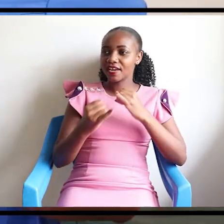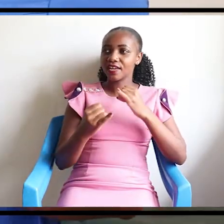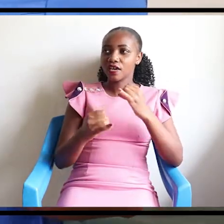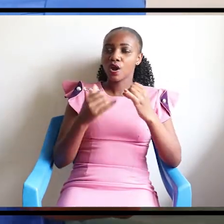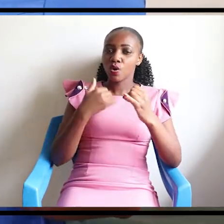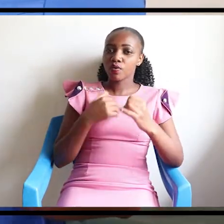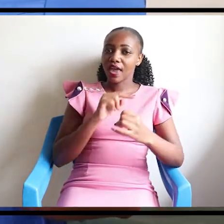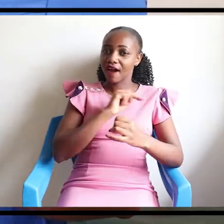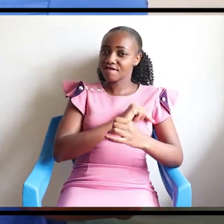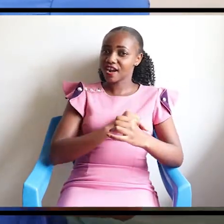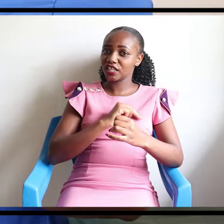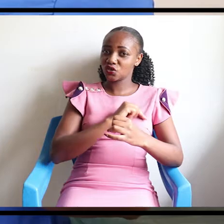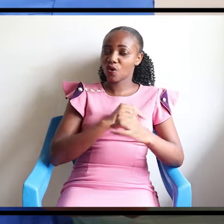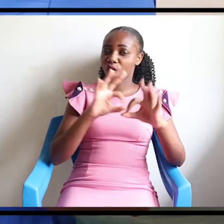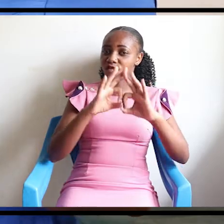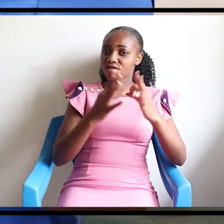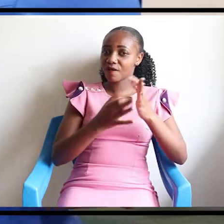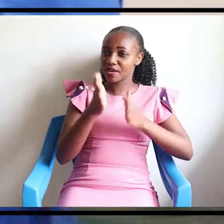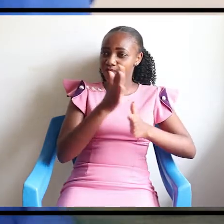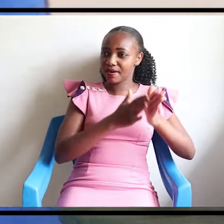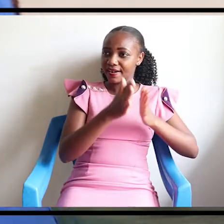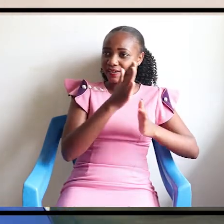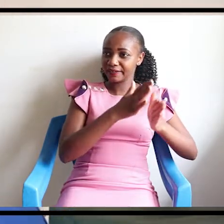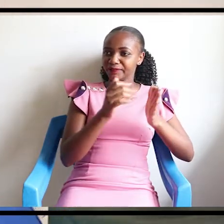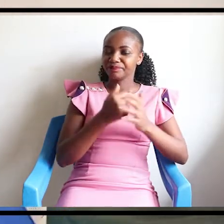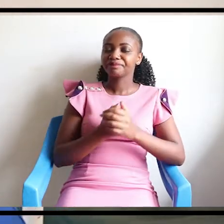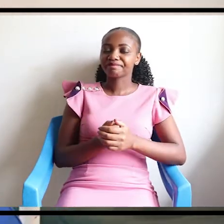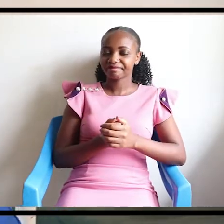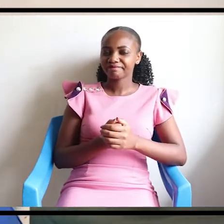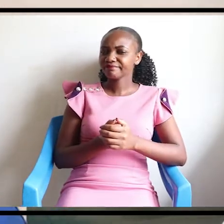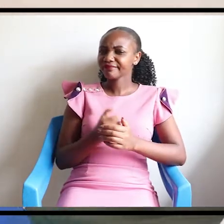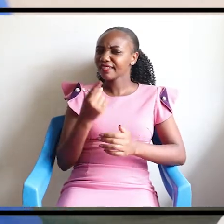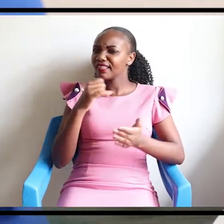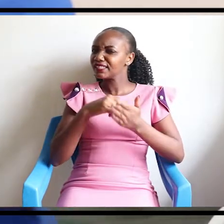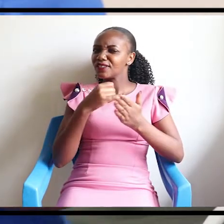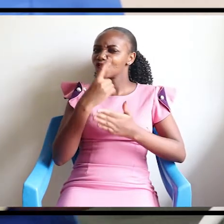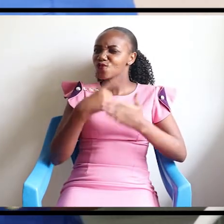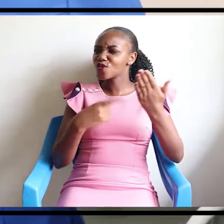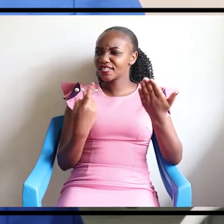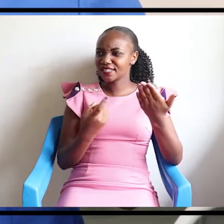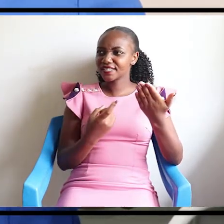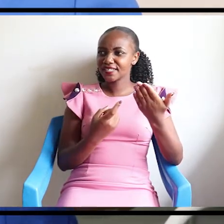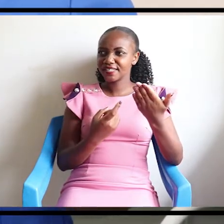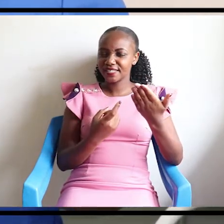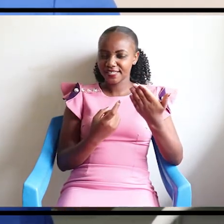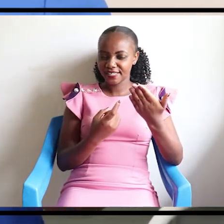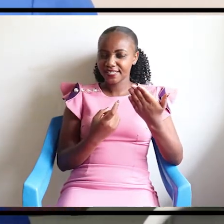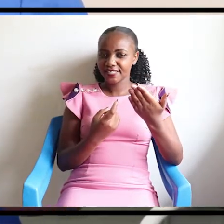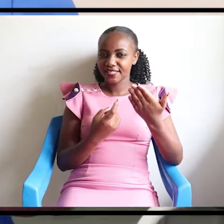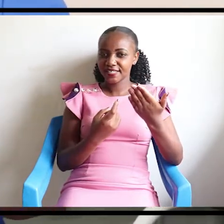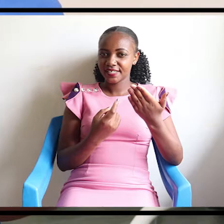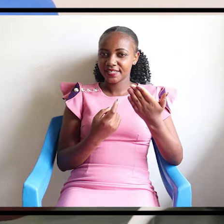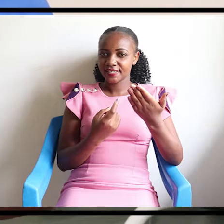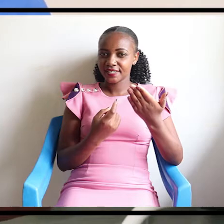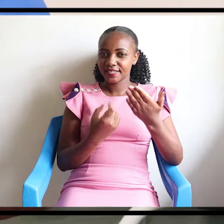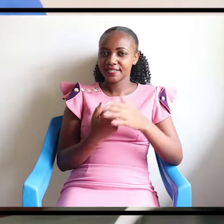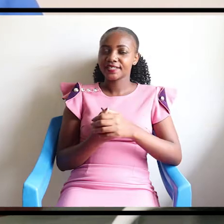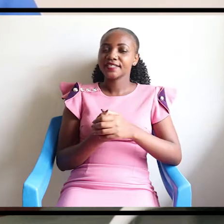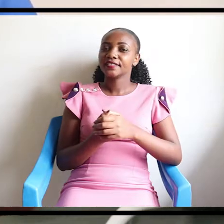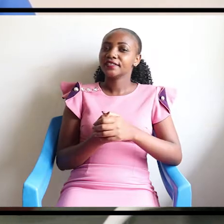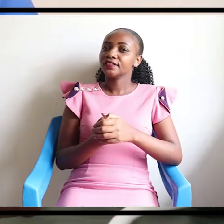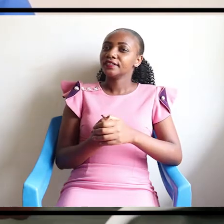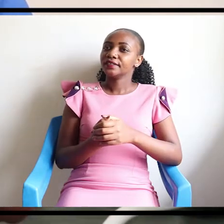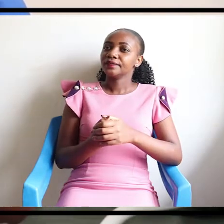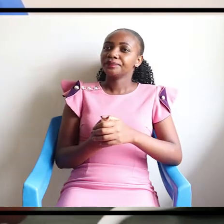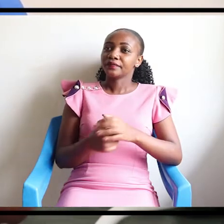the natural types of family planning methods. These are, it really calls for discipline for you to